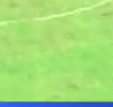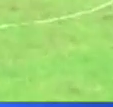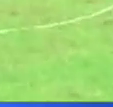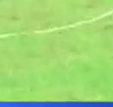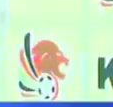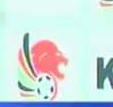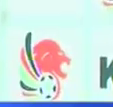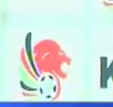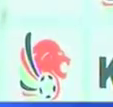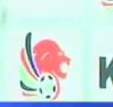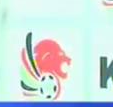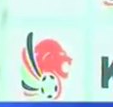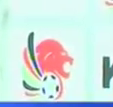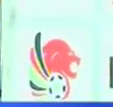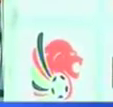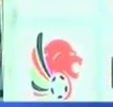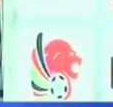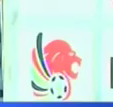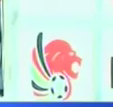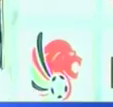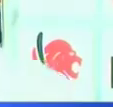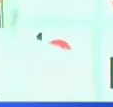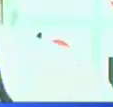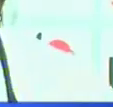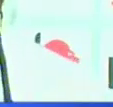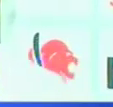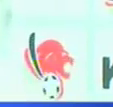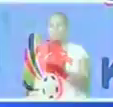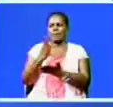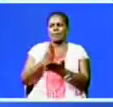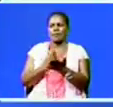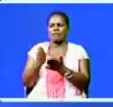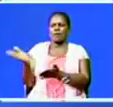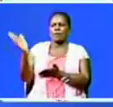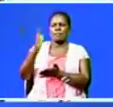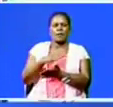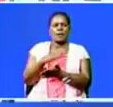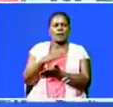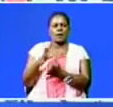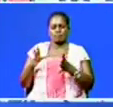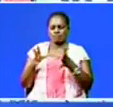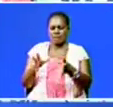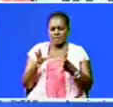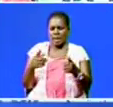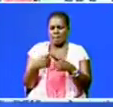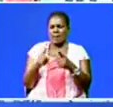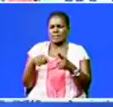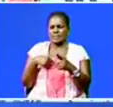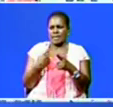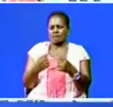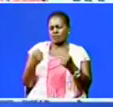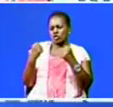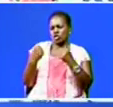second goal. You are leading, and the opponents are in the second half came back and they put pressure on us. But we had to be resilient